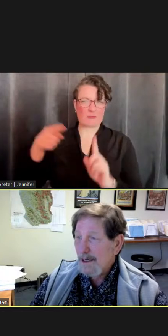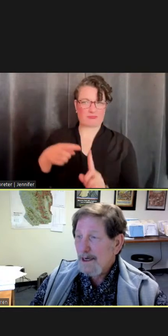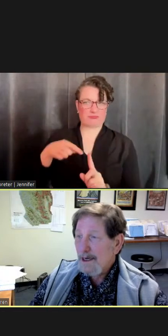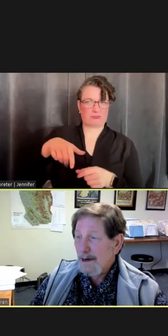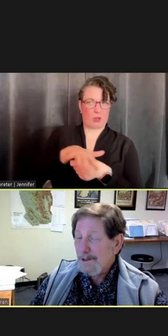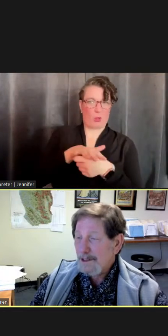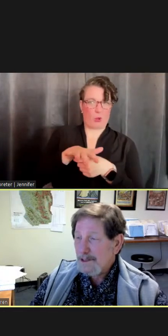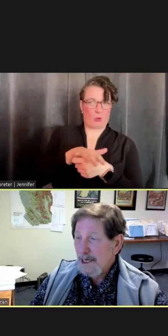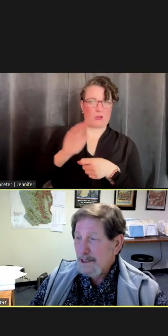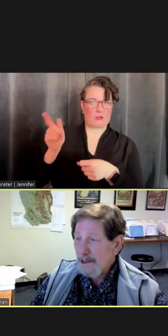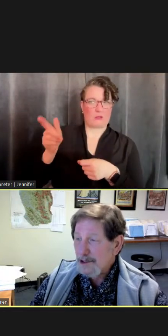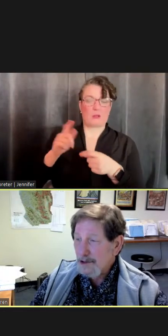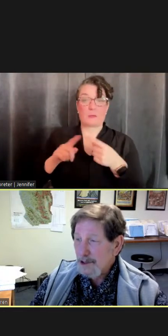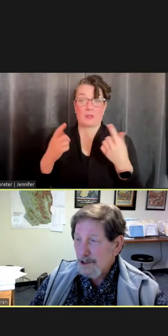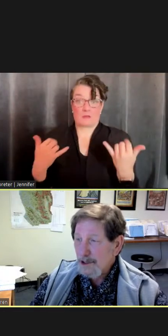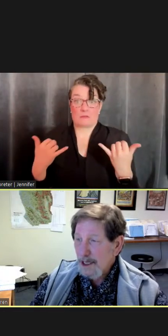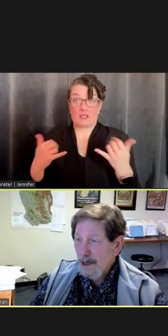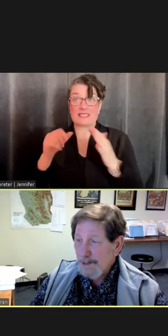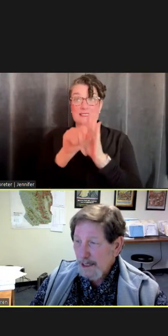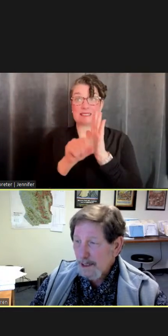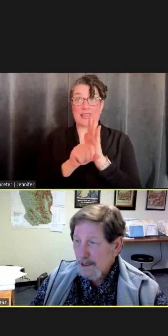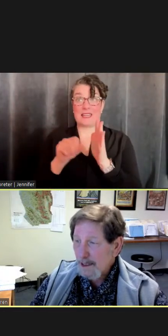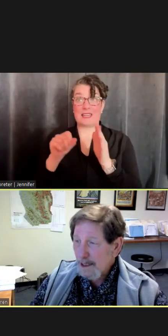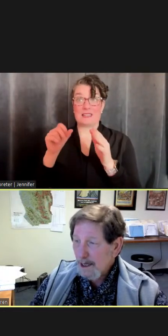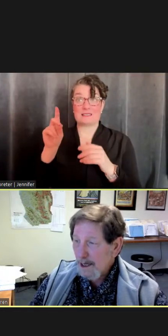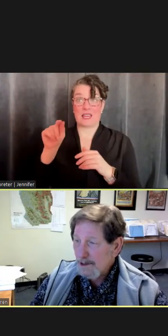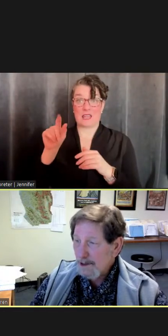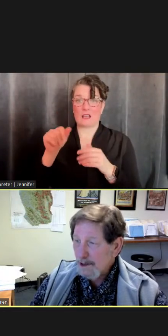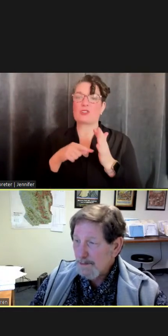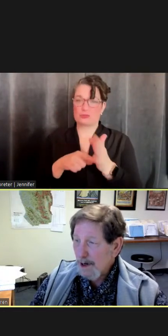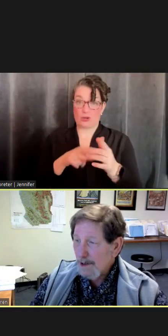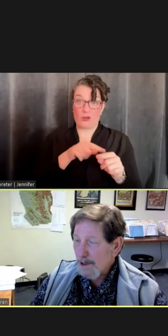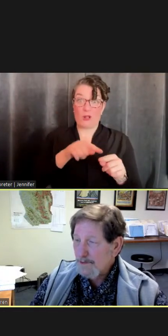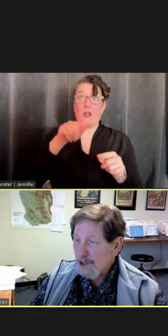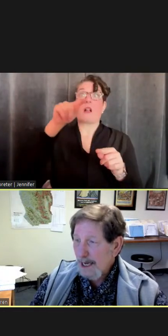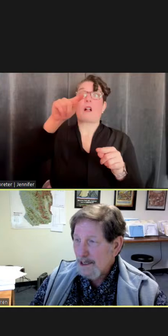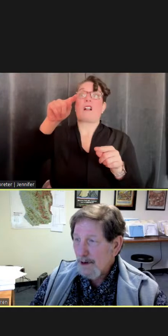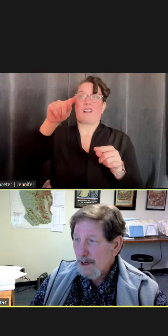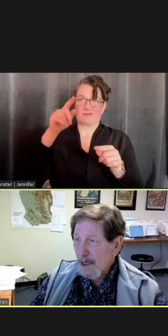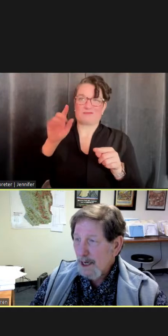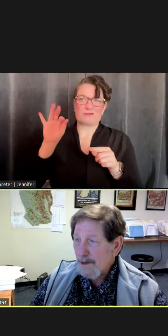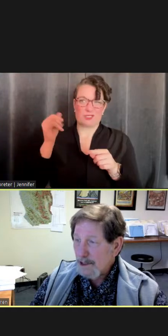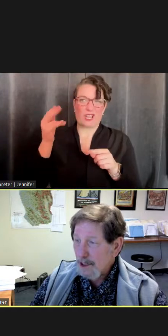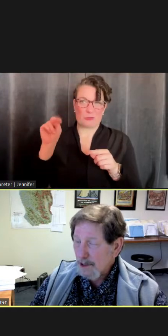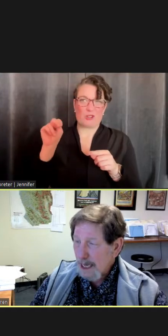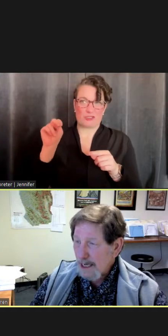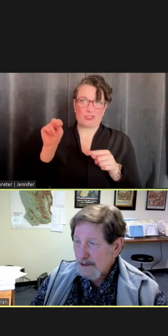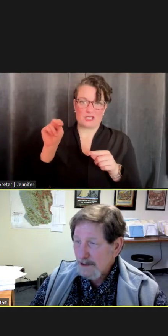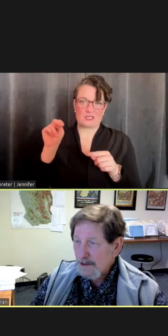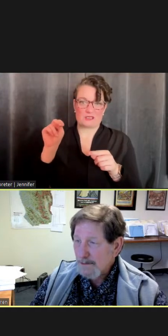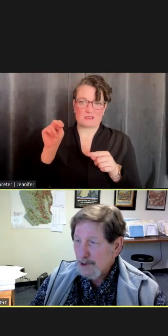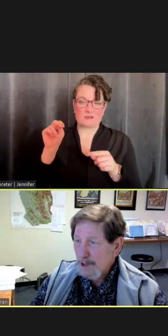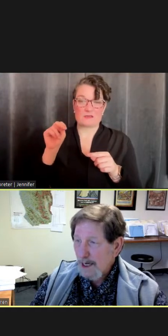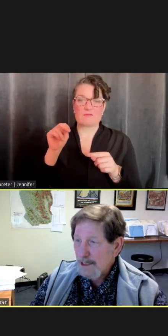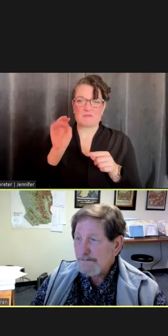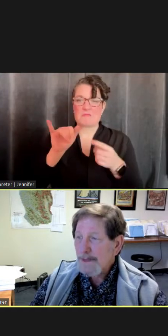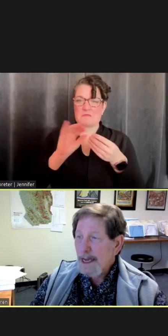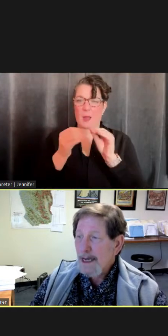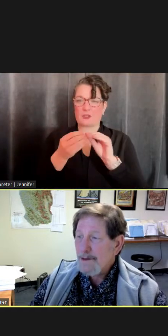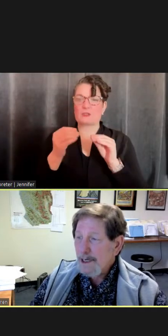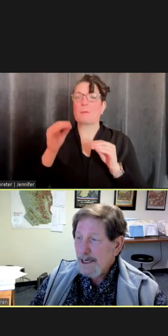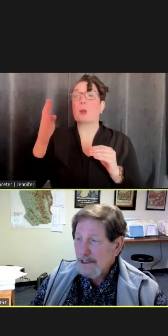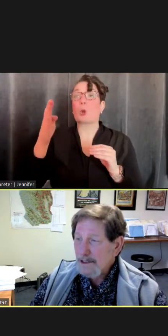moment. But the state data shows clearly a peak in the early part of January, and these are cases, the blue